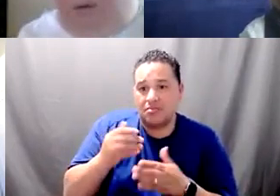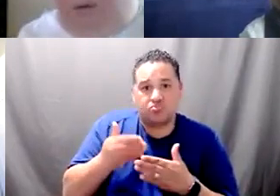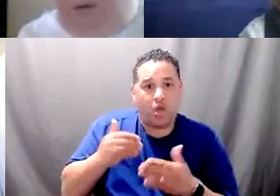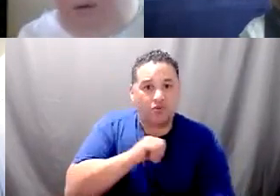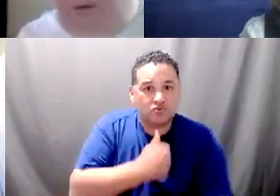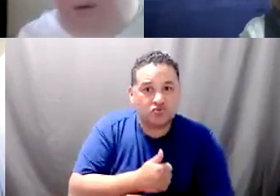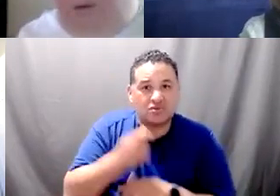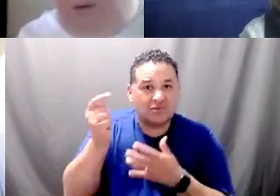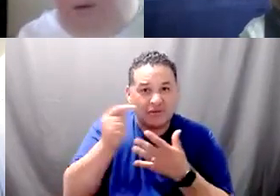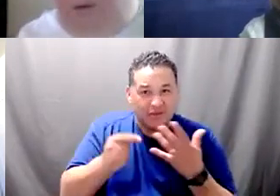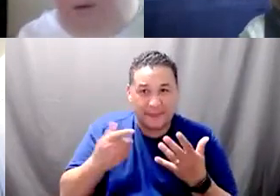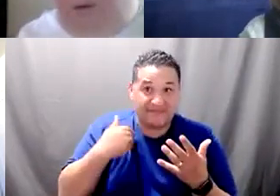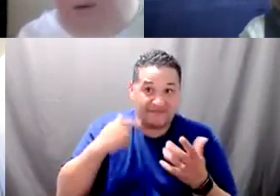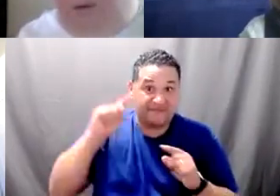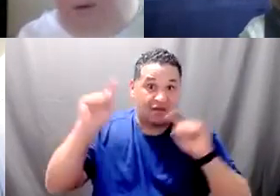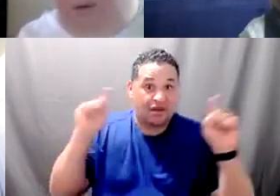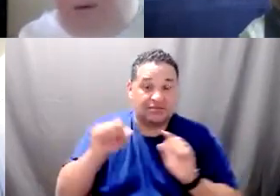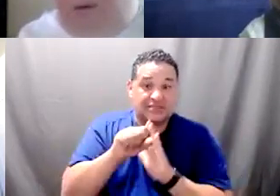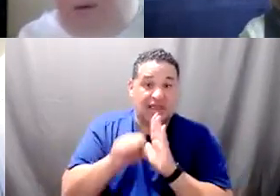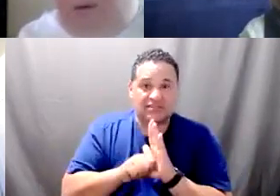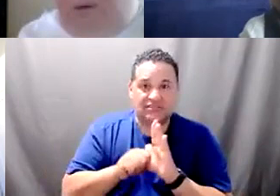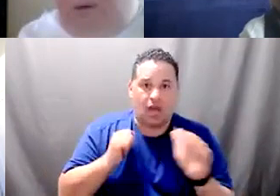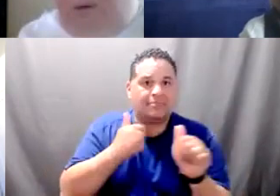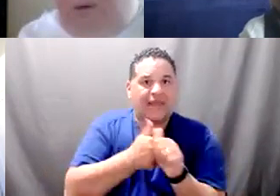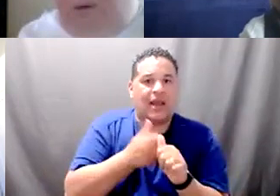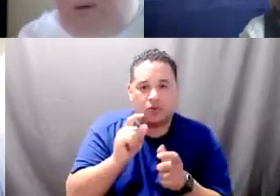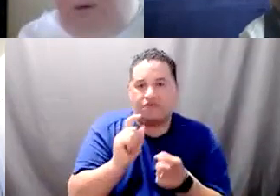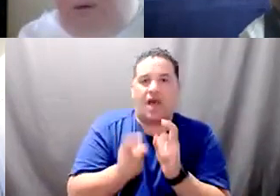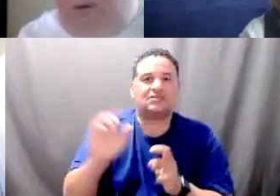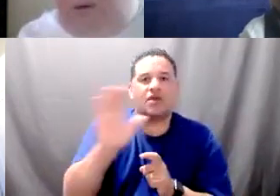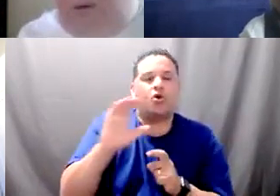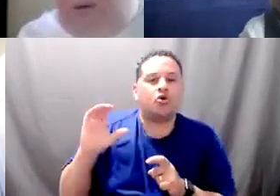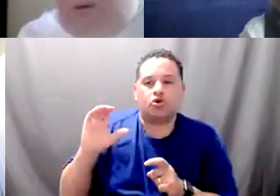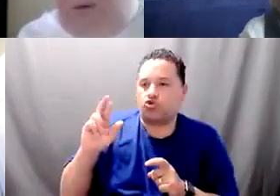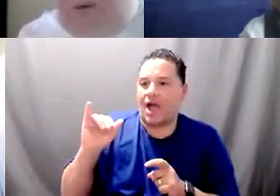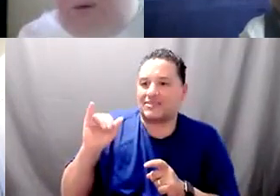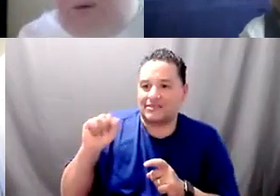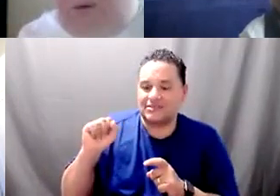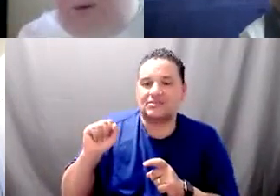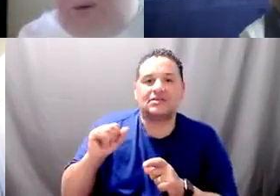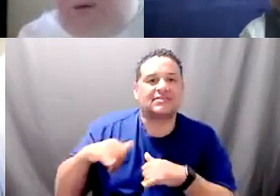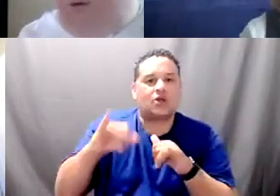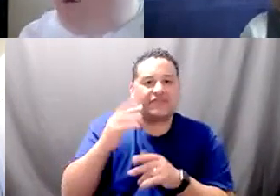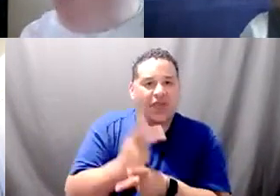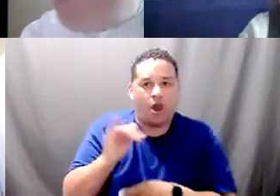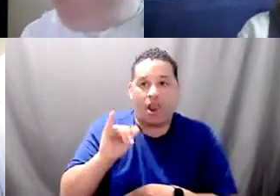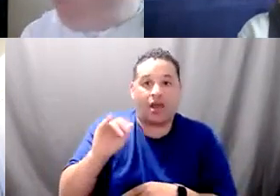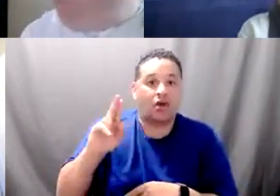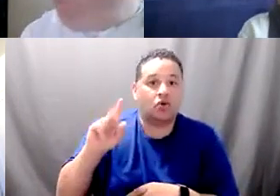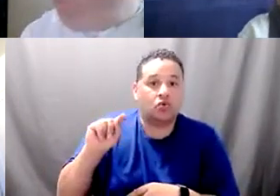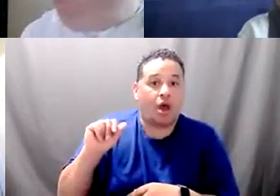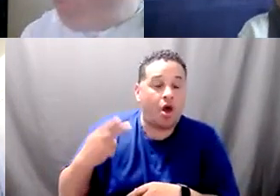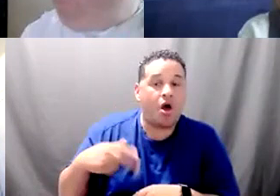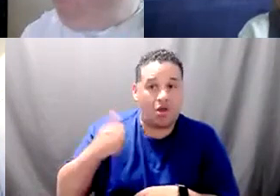There are states that have updated and revised their crisis standards of care, such as Utah and others.